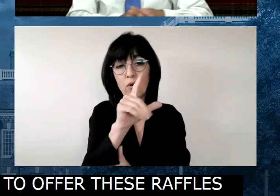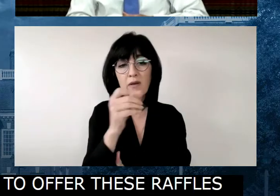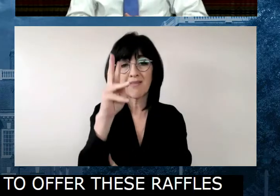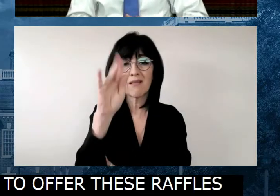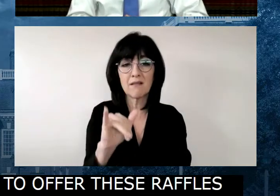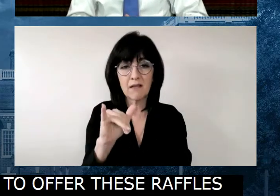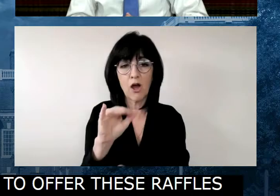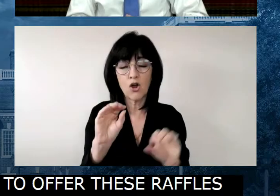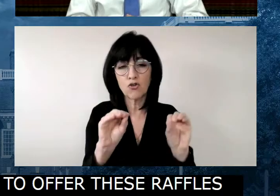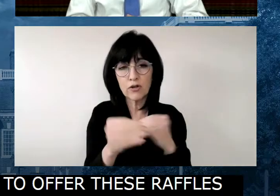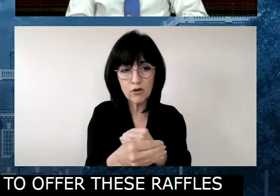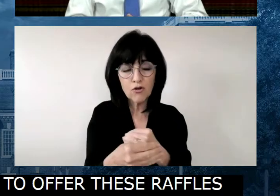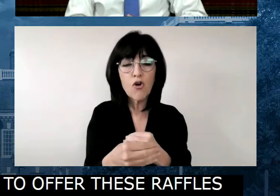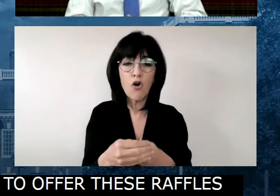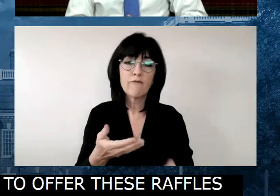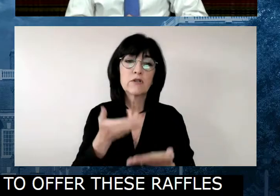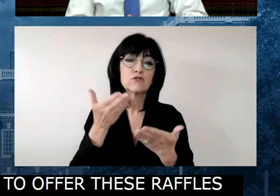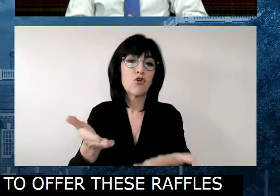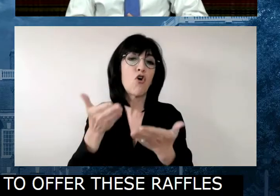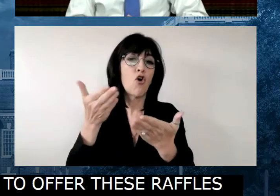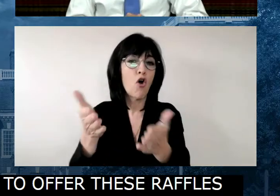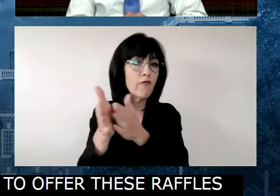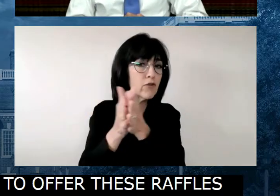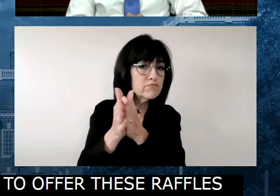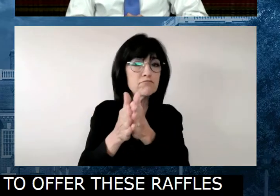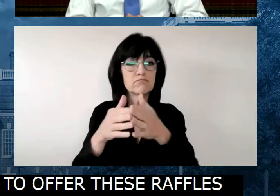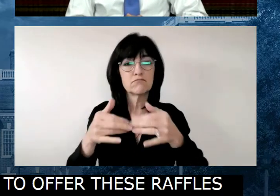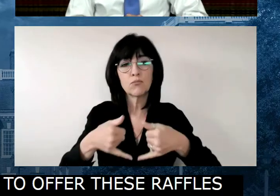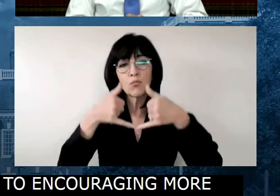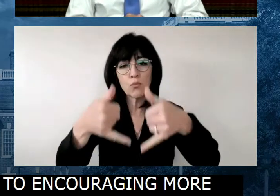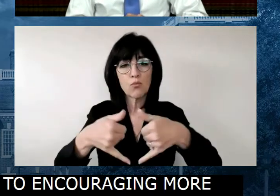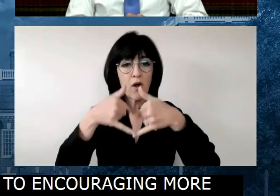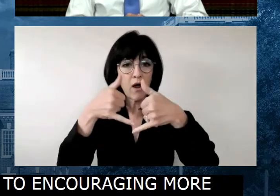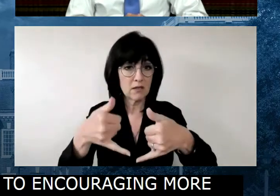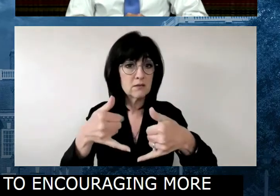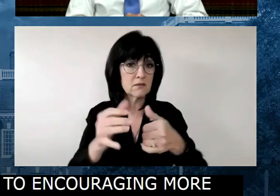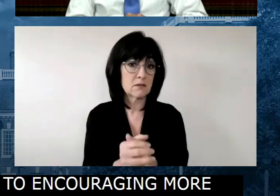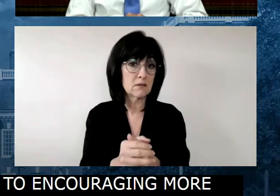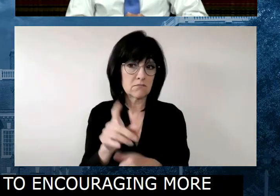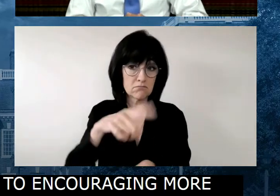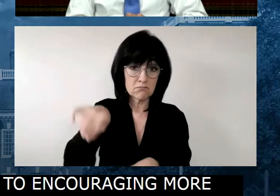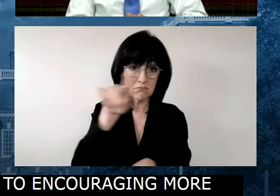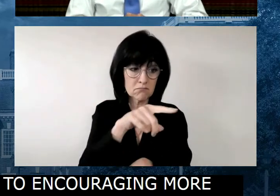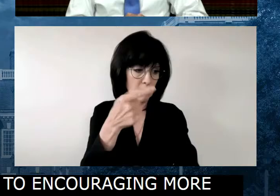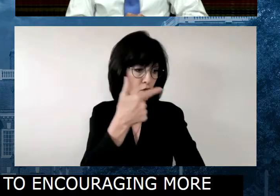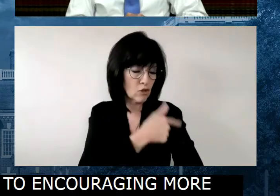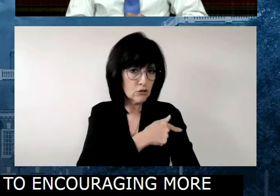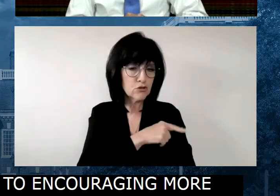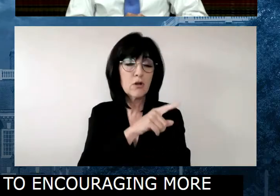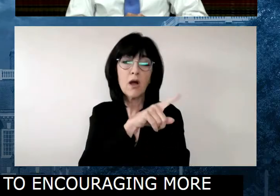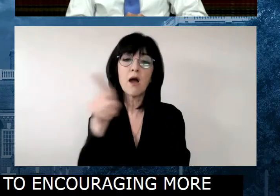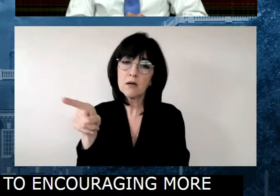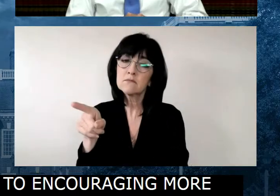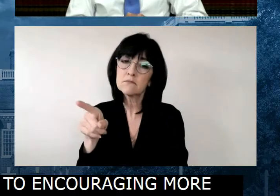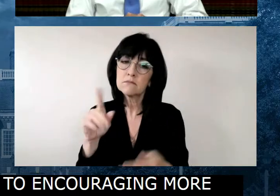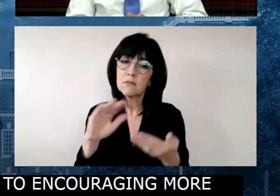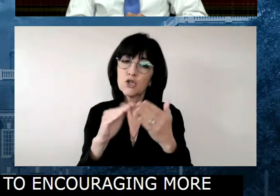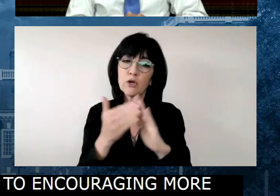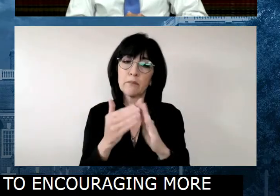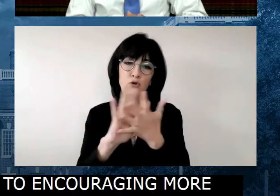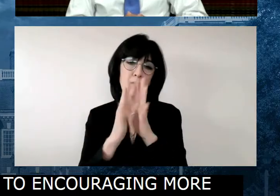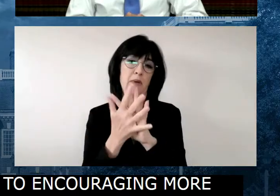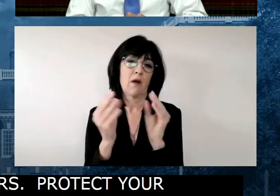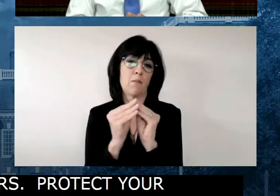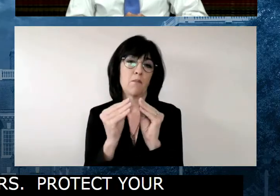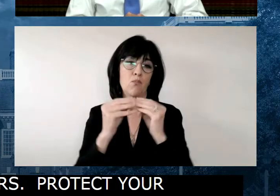protect yourselves, protect your families, protect the community. And when you do that, everyone wins and Delaware